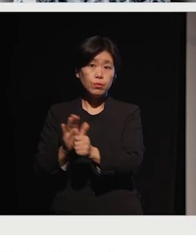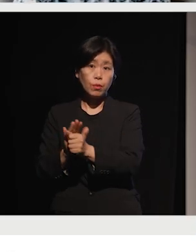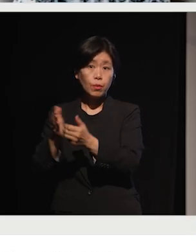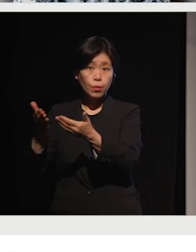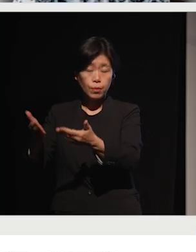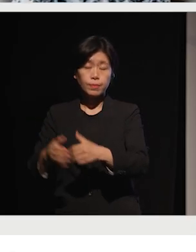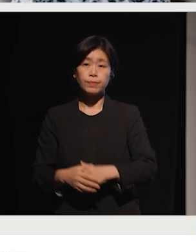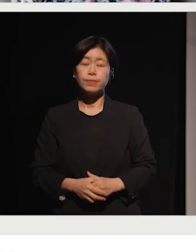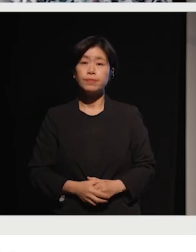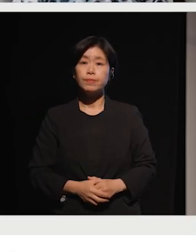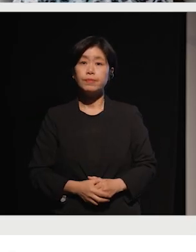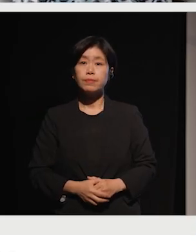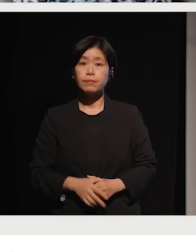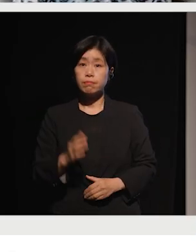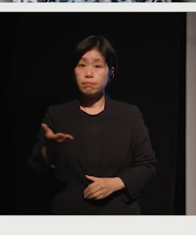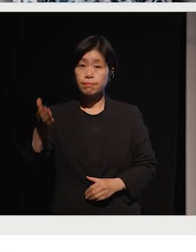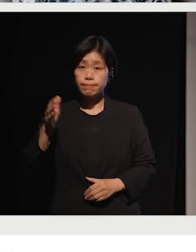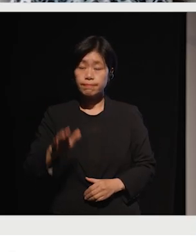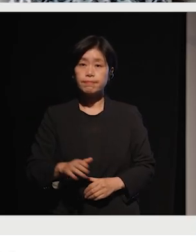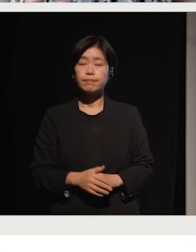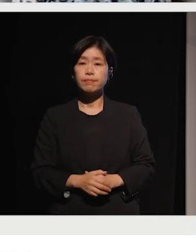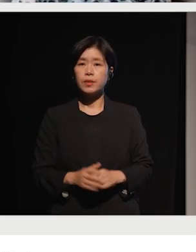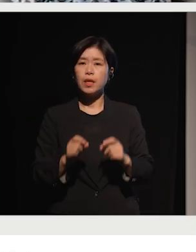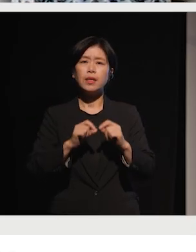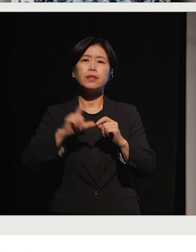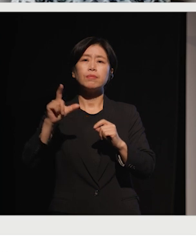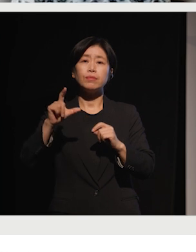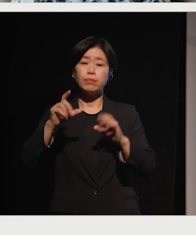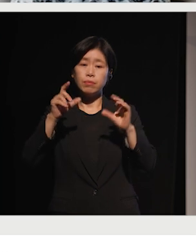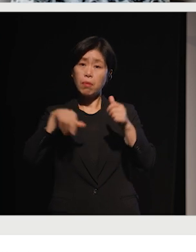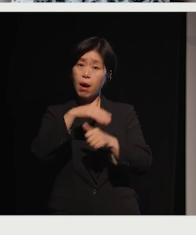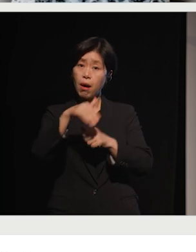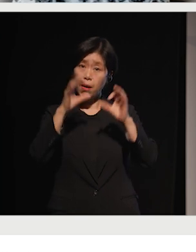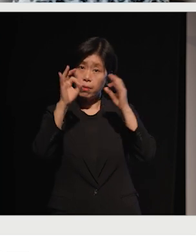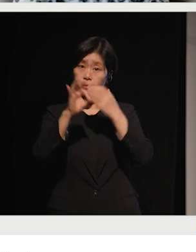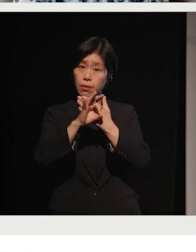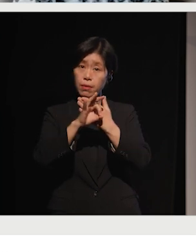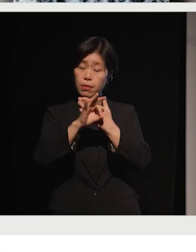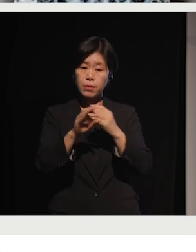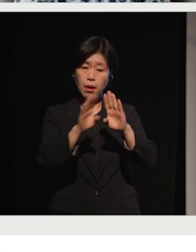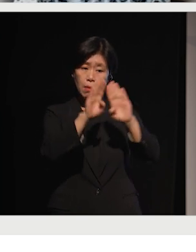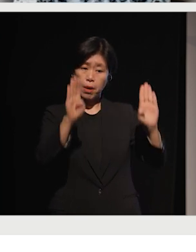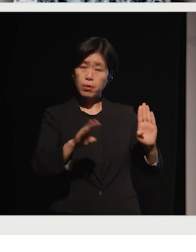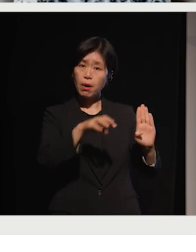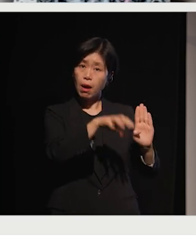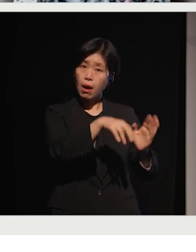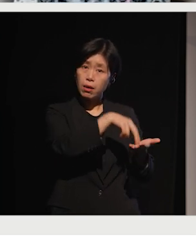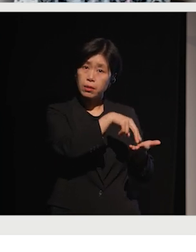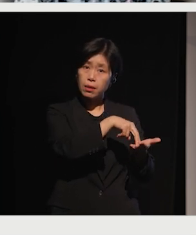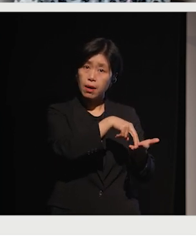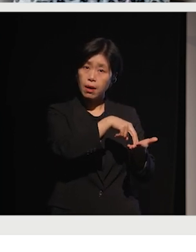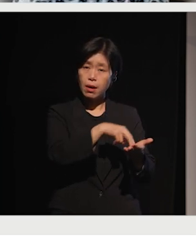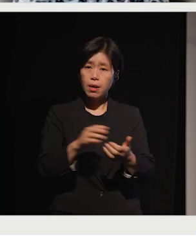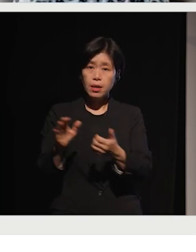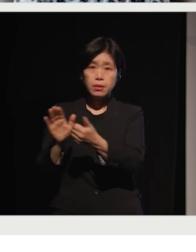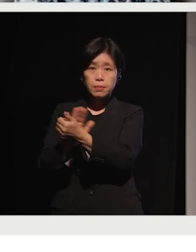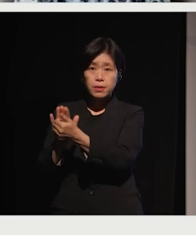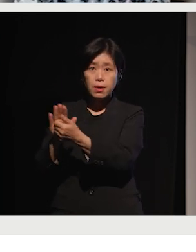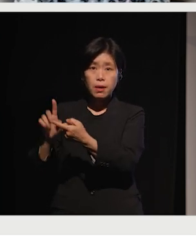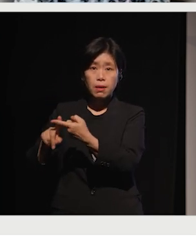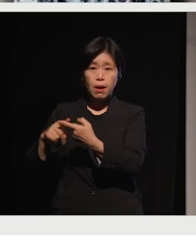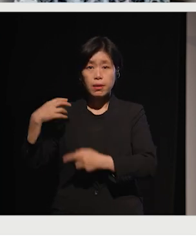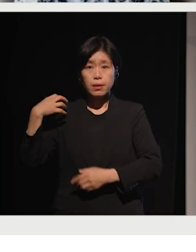or materials. But for the most part, we want the museums to take the responsibility and ownership of